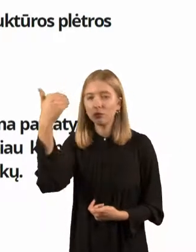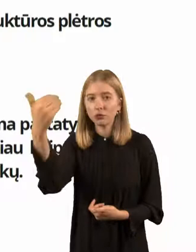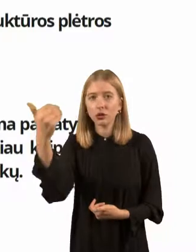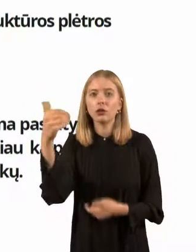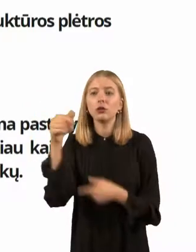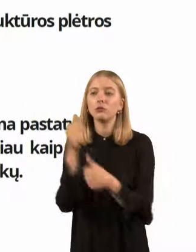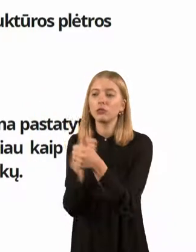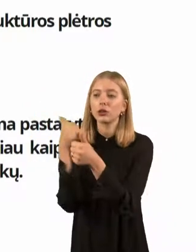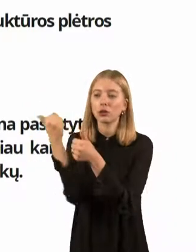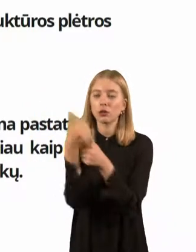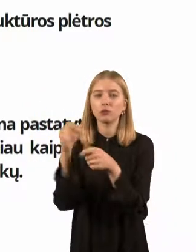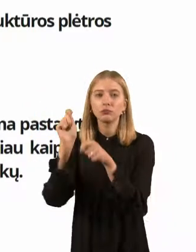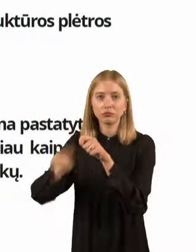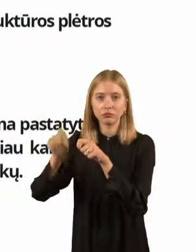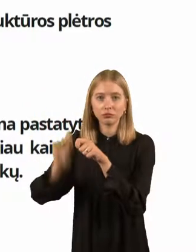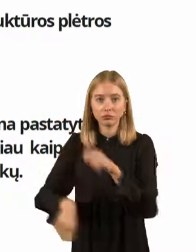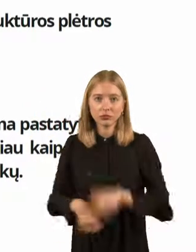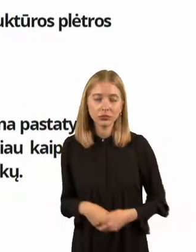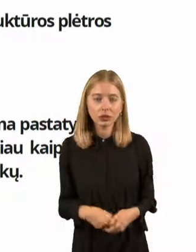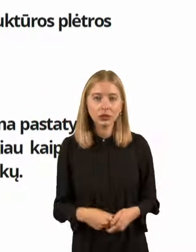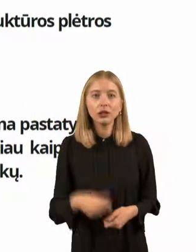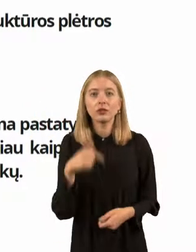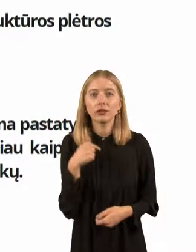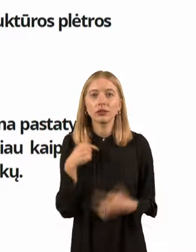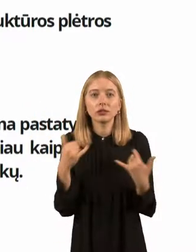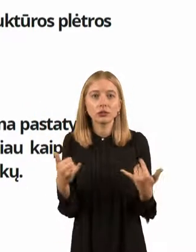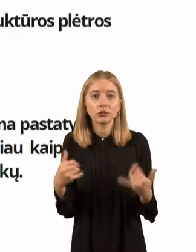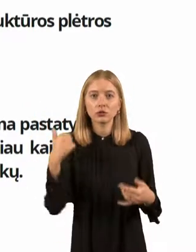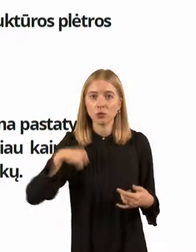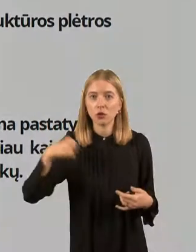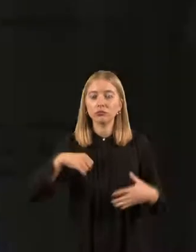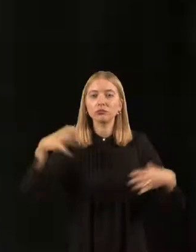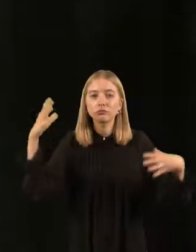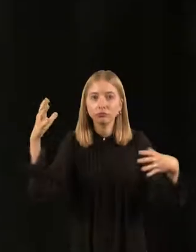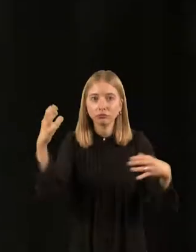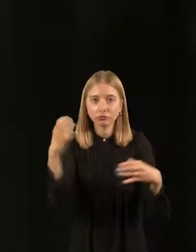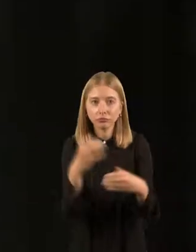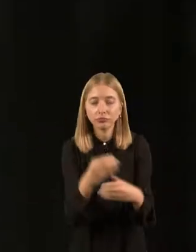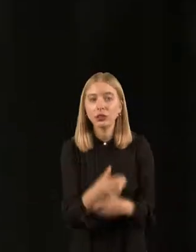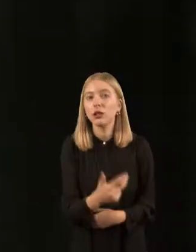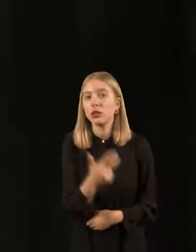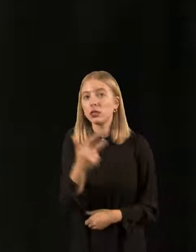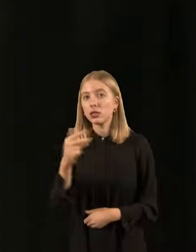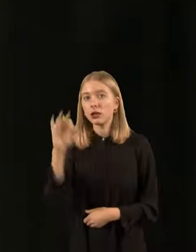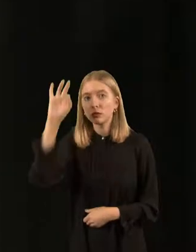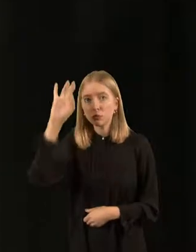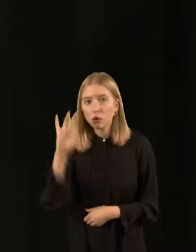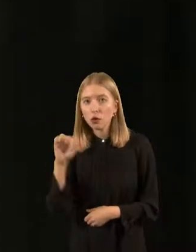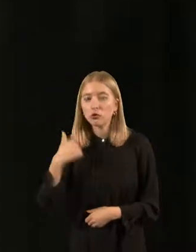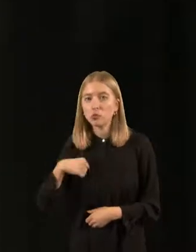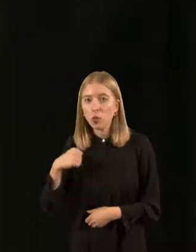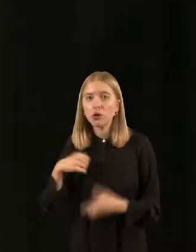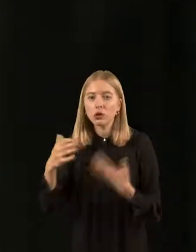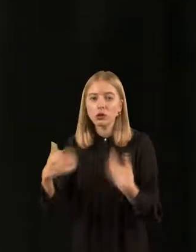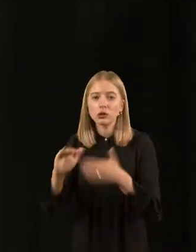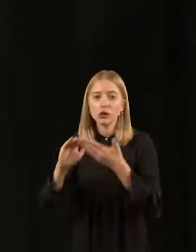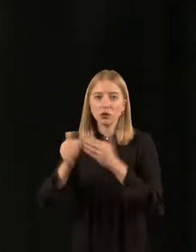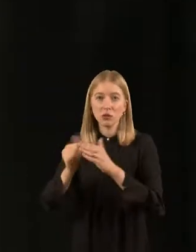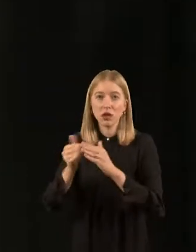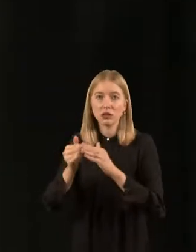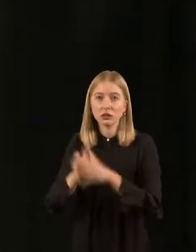in different cities. But that is not enough. Lithuania is a rather scarcely